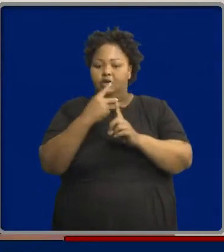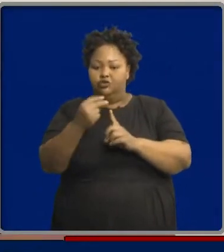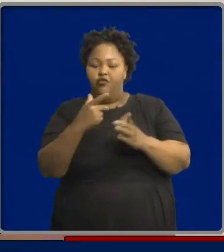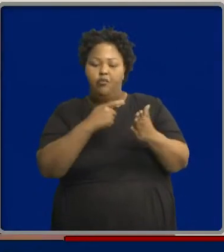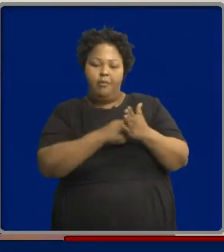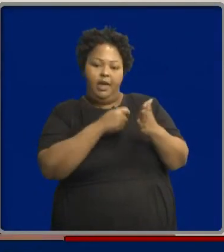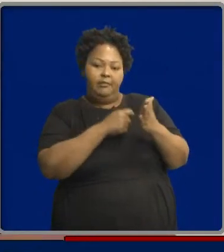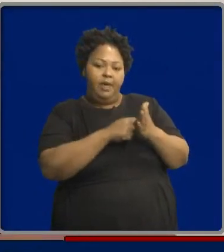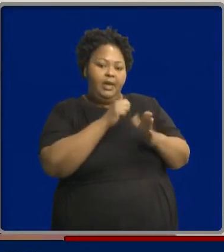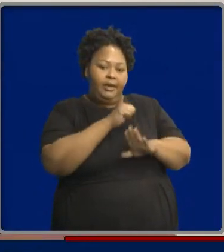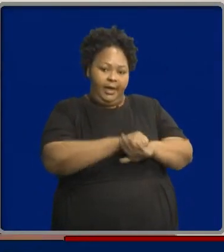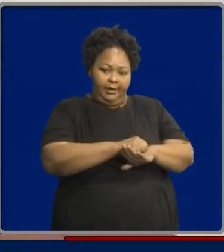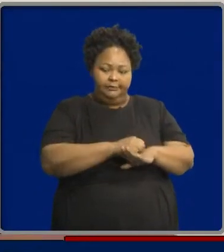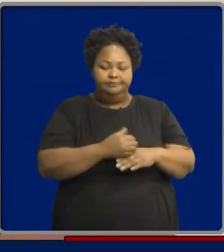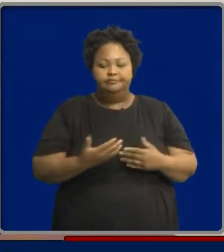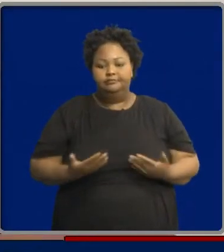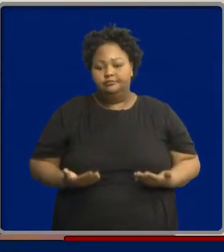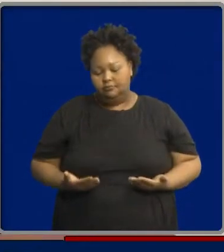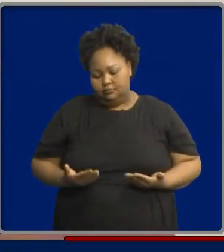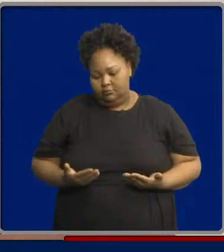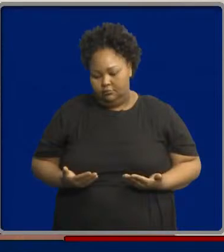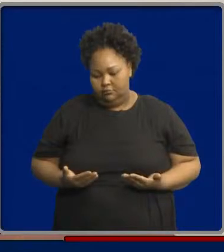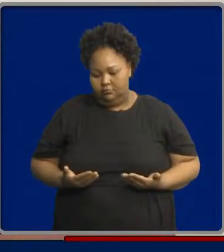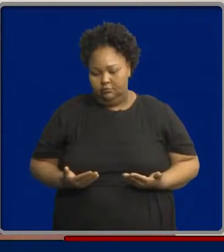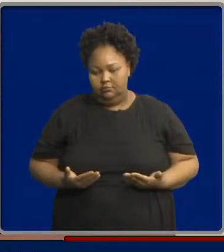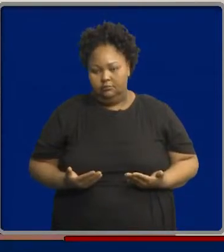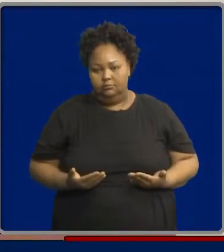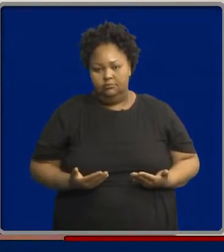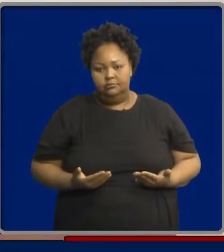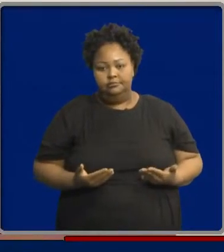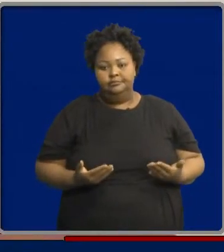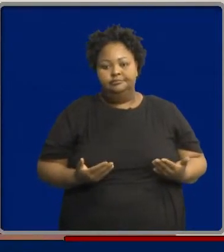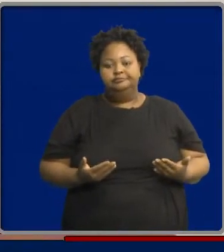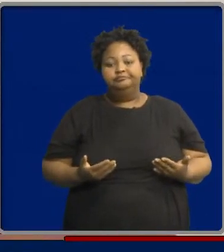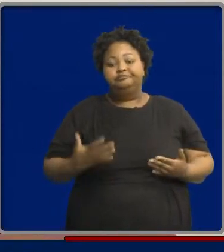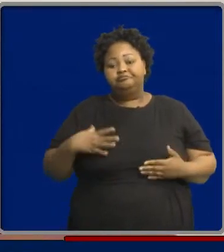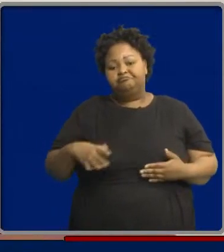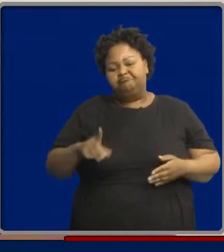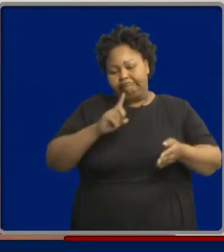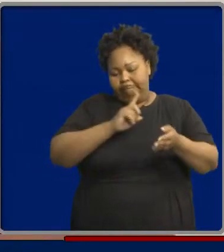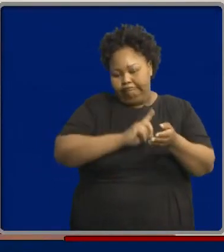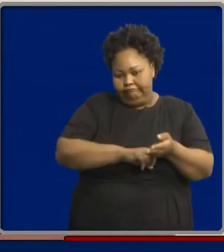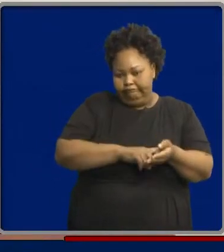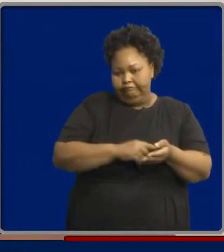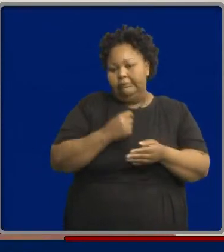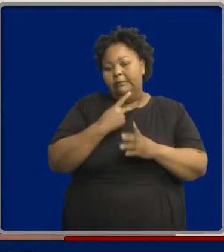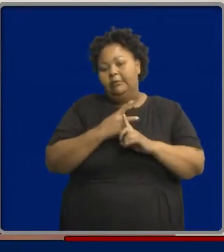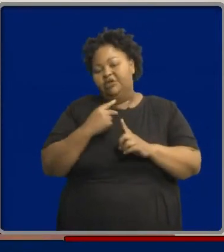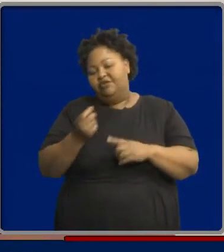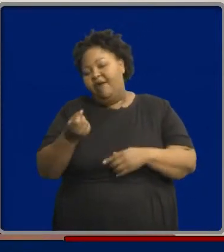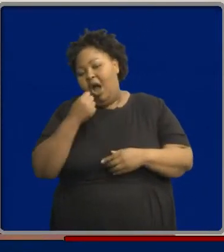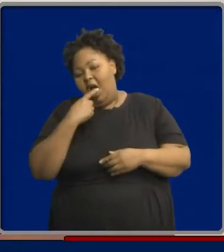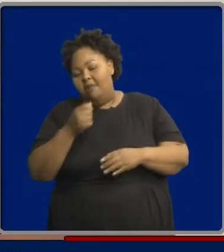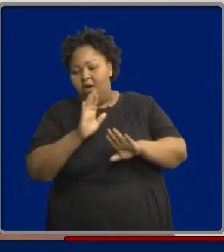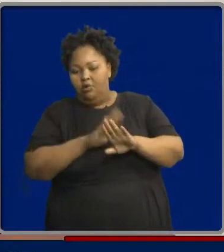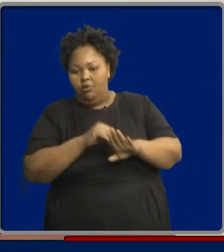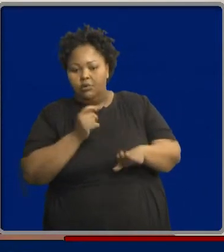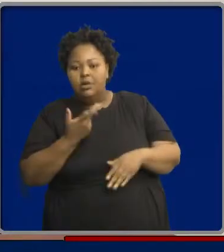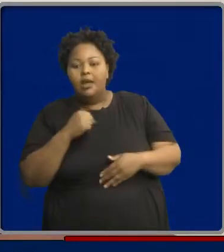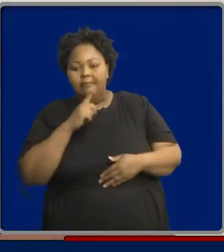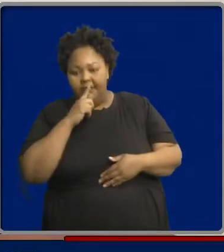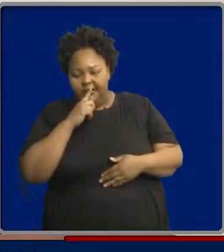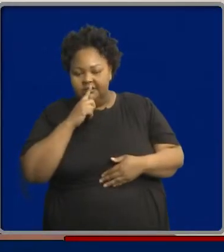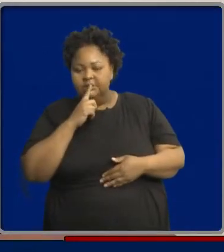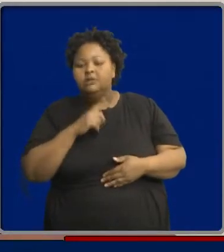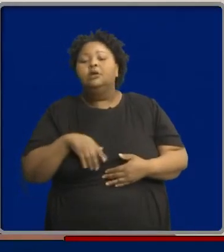those inconsistencies sometimes, but eventually at the end of the day, government always buy the vaccine. So the vaccines that are using